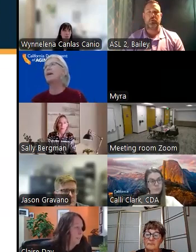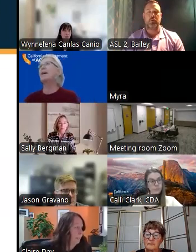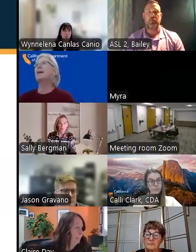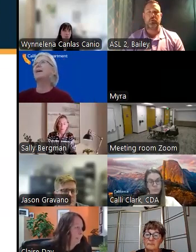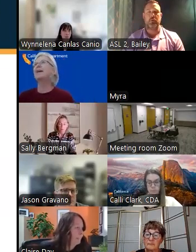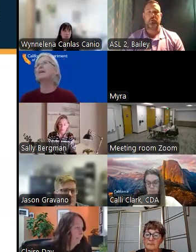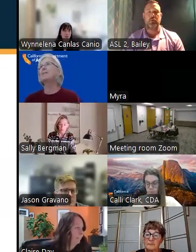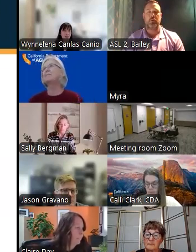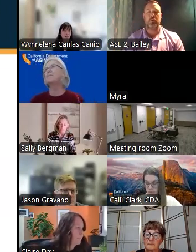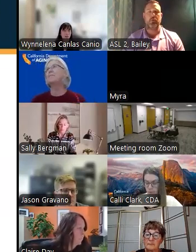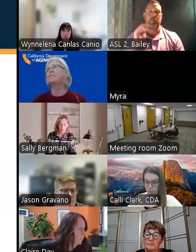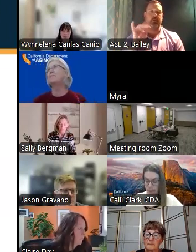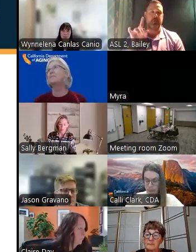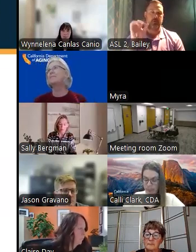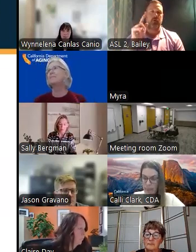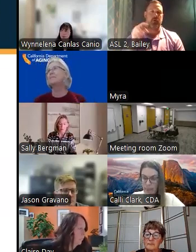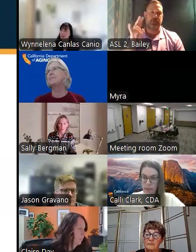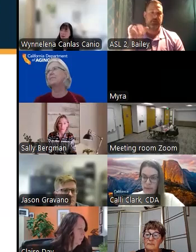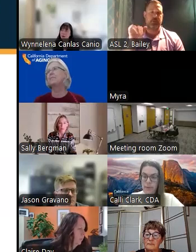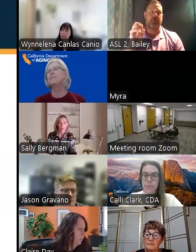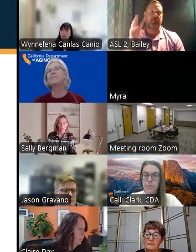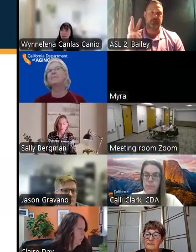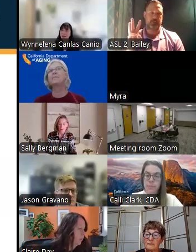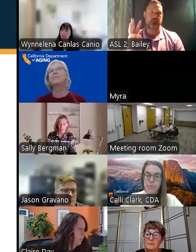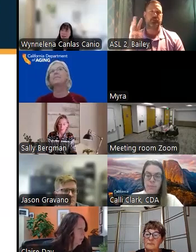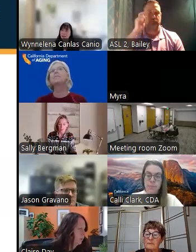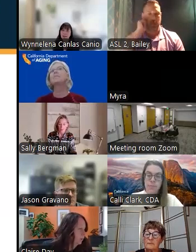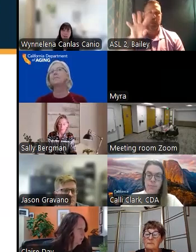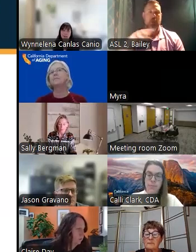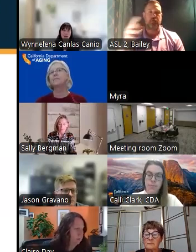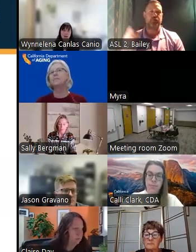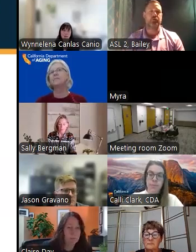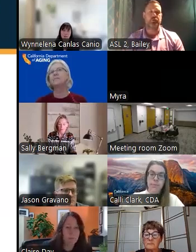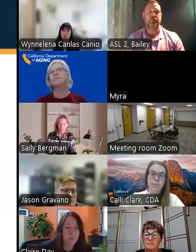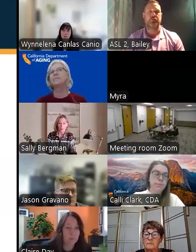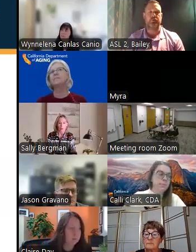so we have it May 1st, August 7th, November 6th. So pencil them in your calendar.